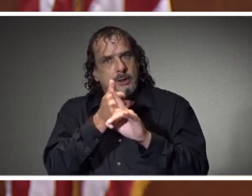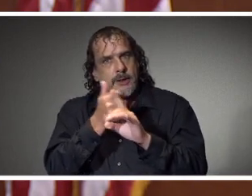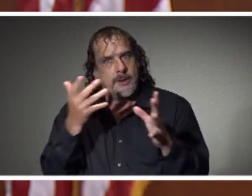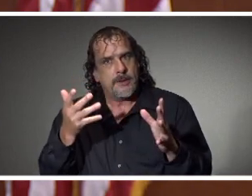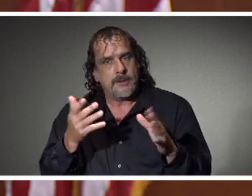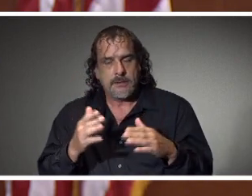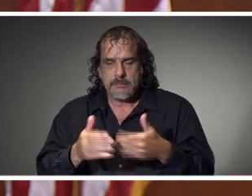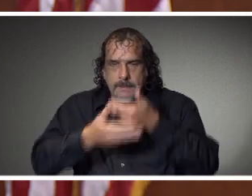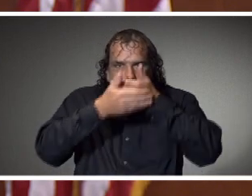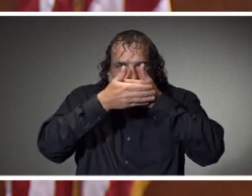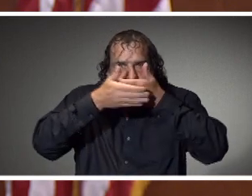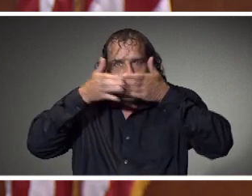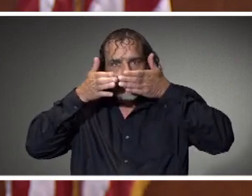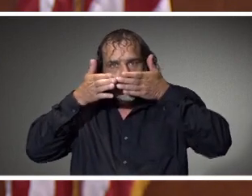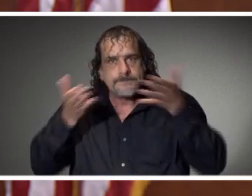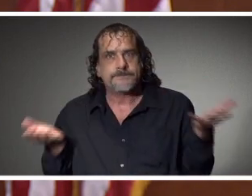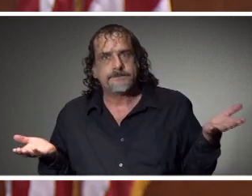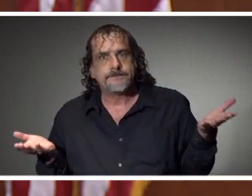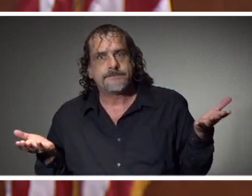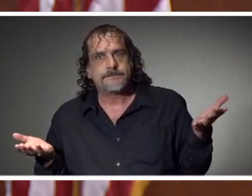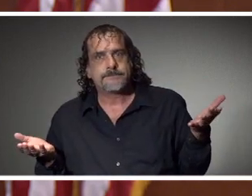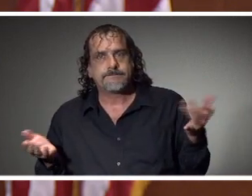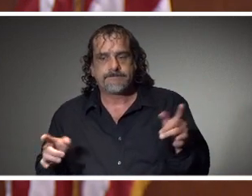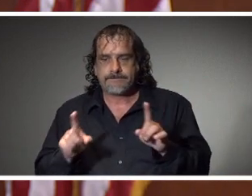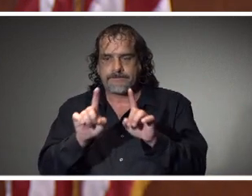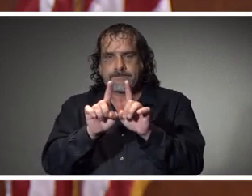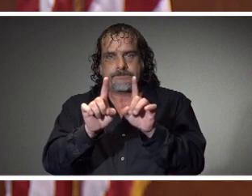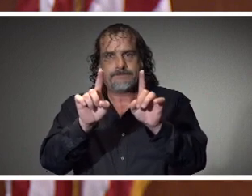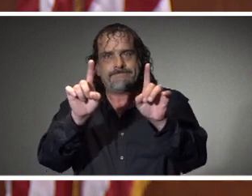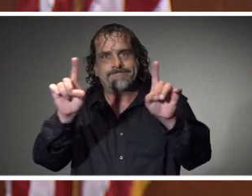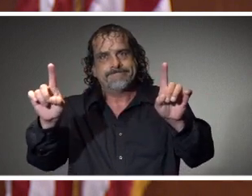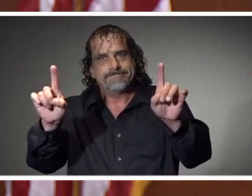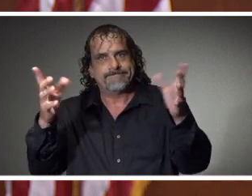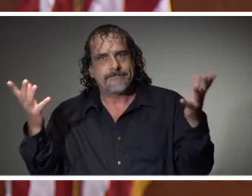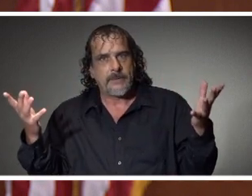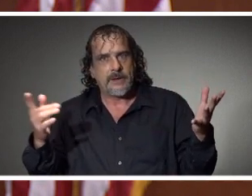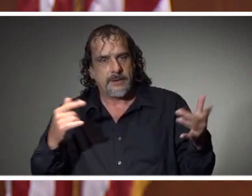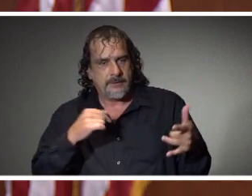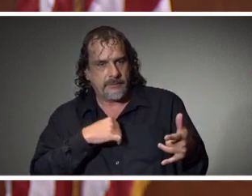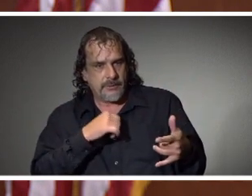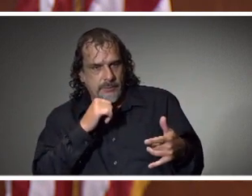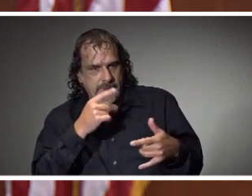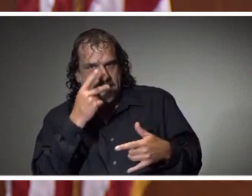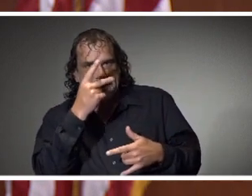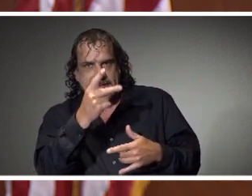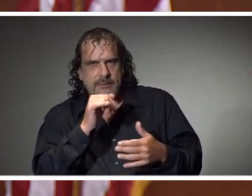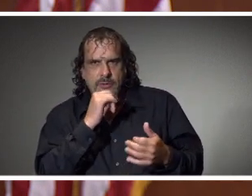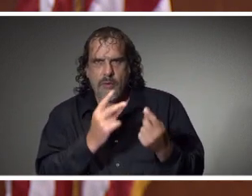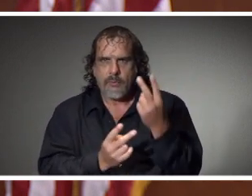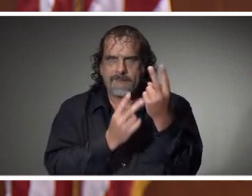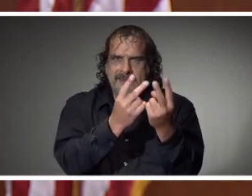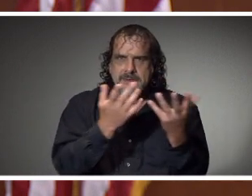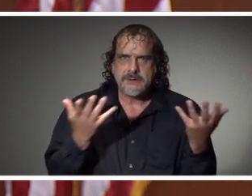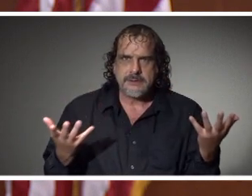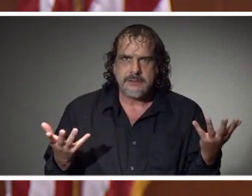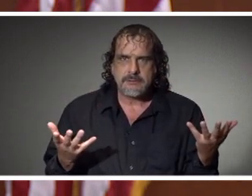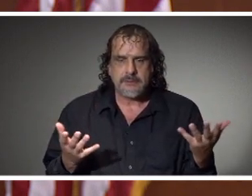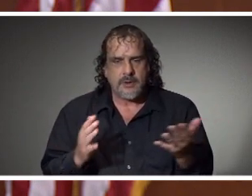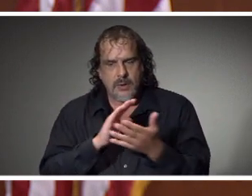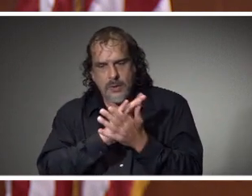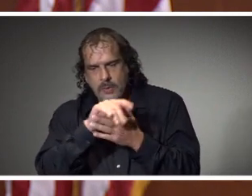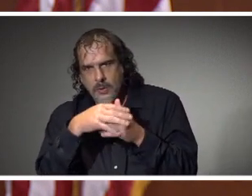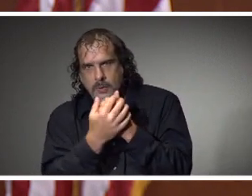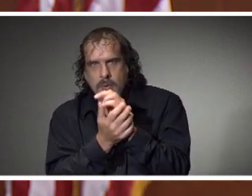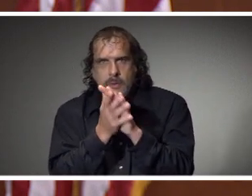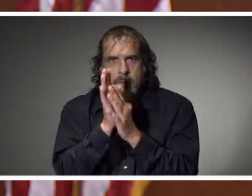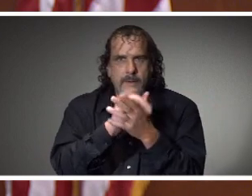mask. Please try to stay away from others if you don't need to see them. Wash your hands